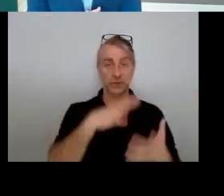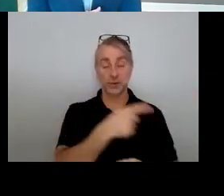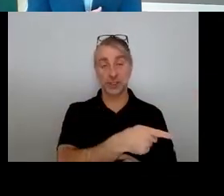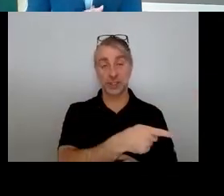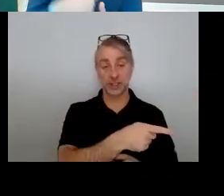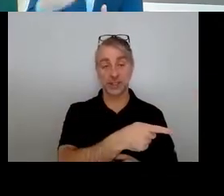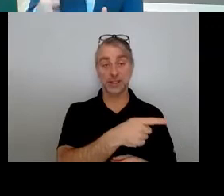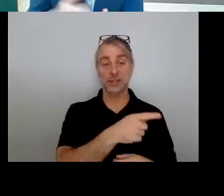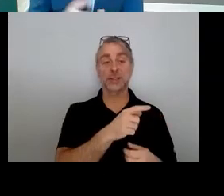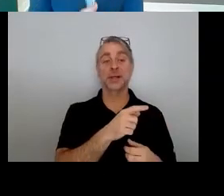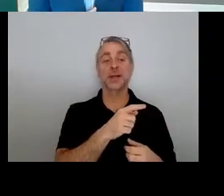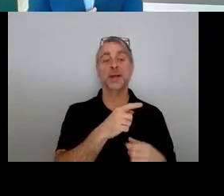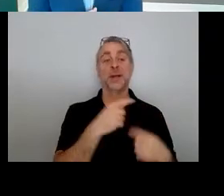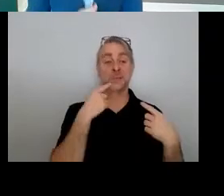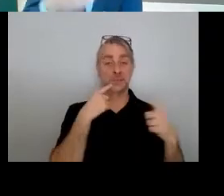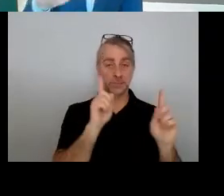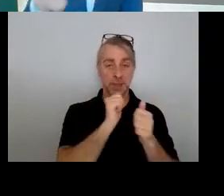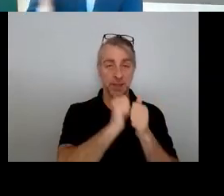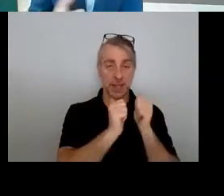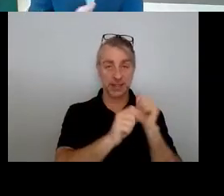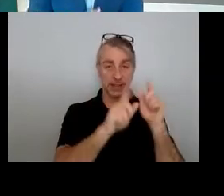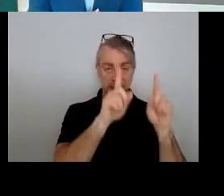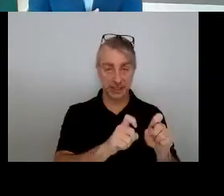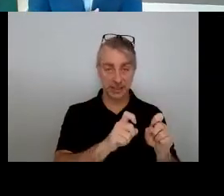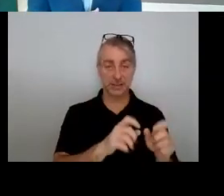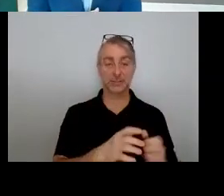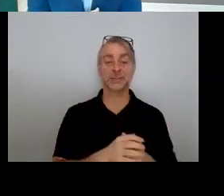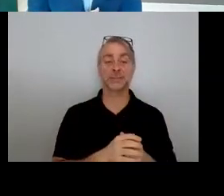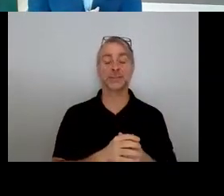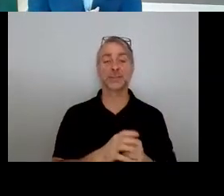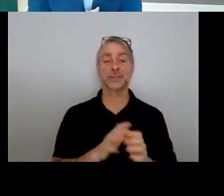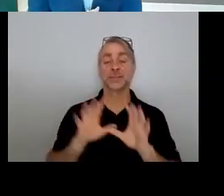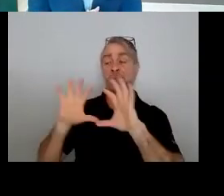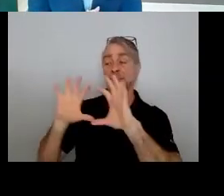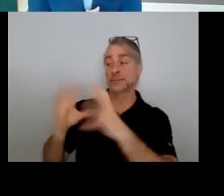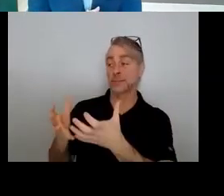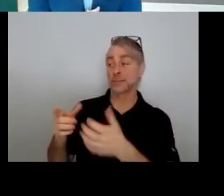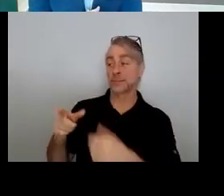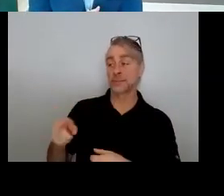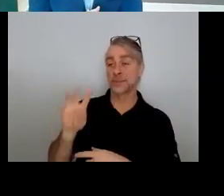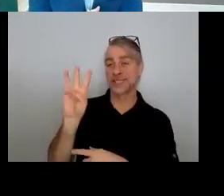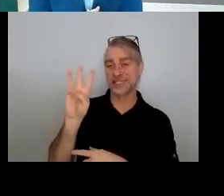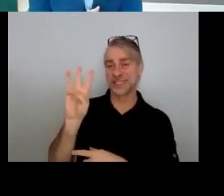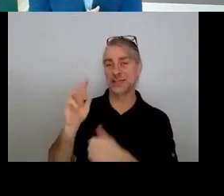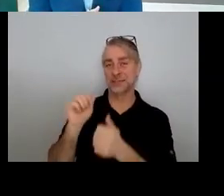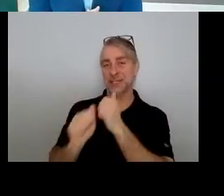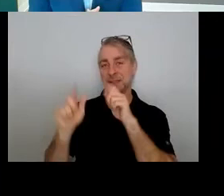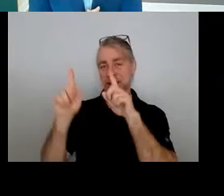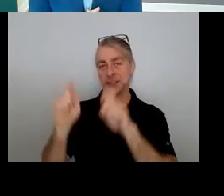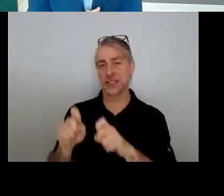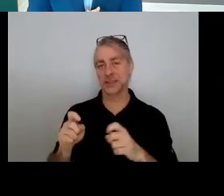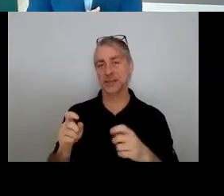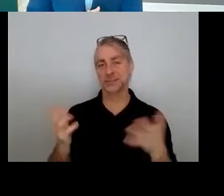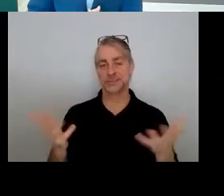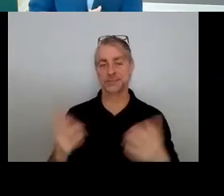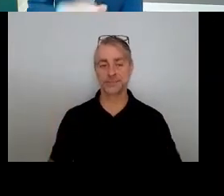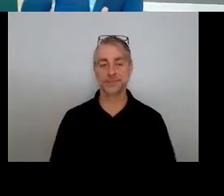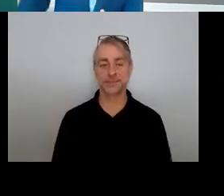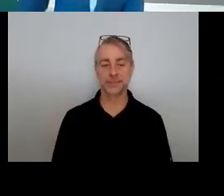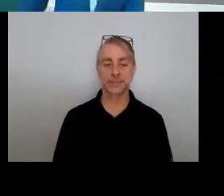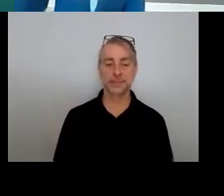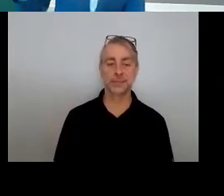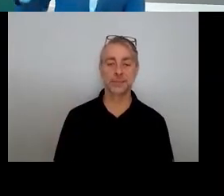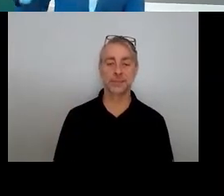individuals in the treatment group passed the test, and 6 of the 18 passed the test in the comparison group. So